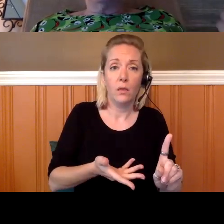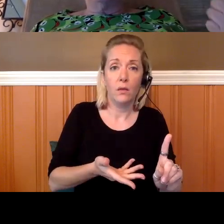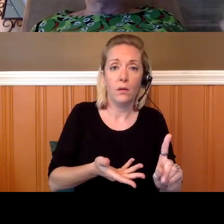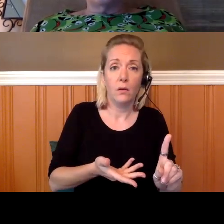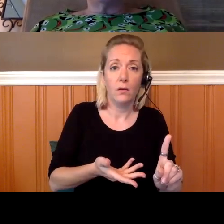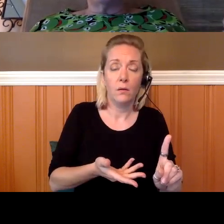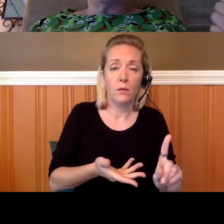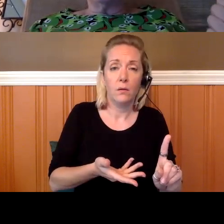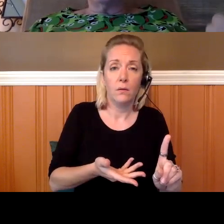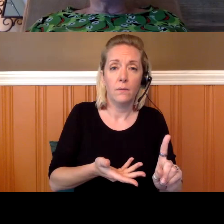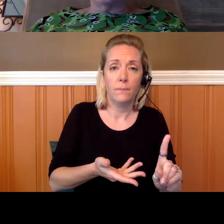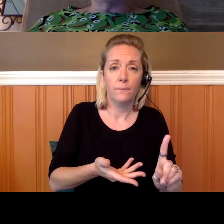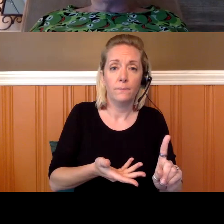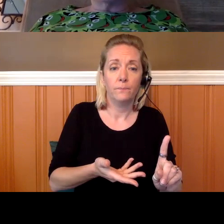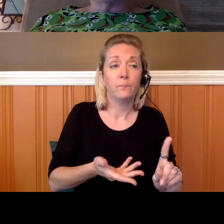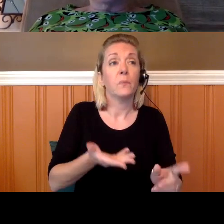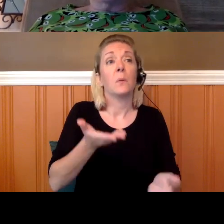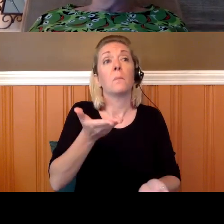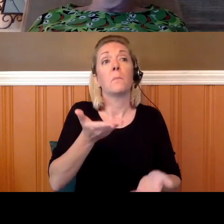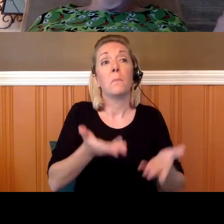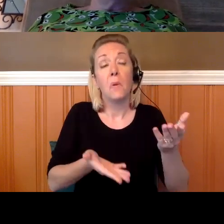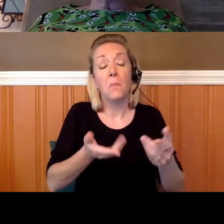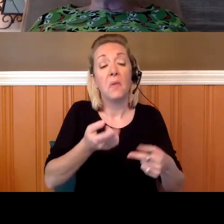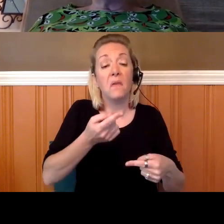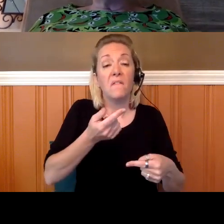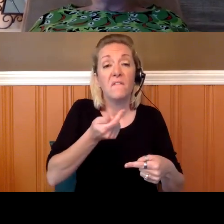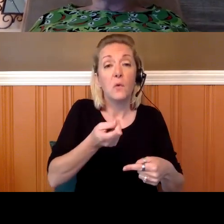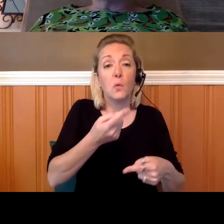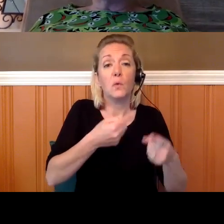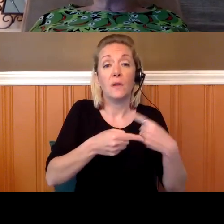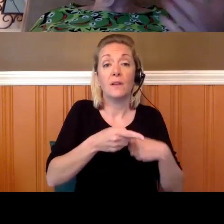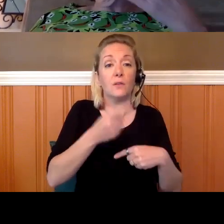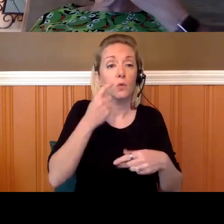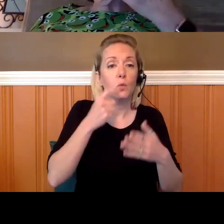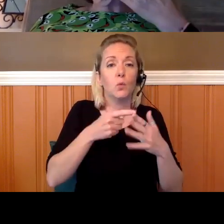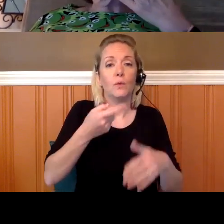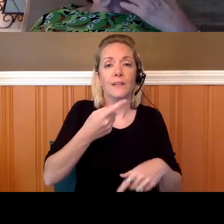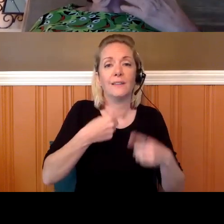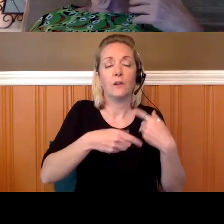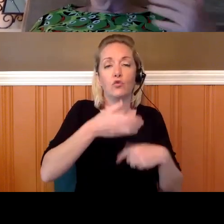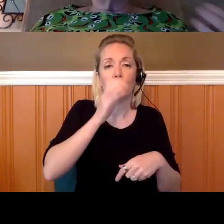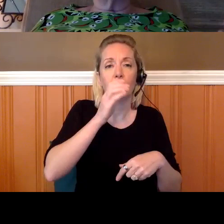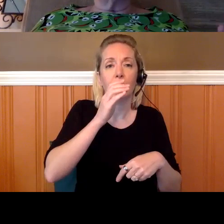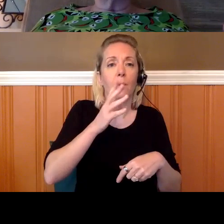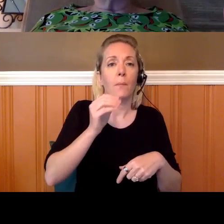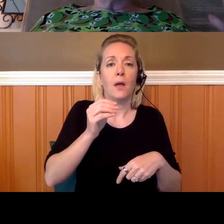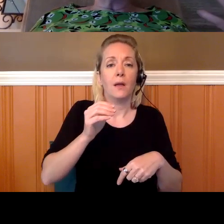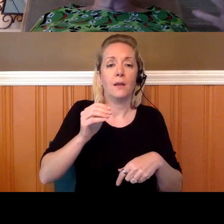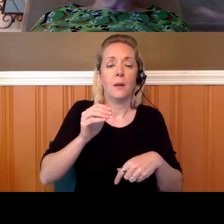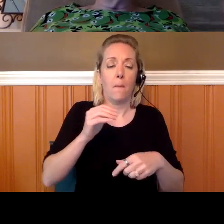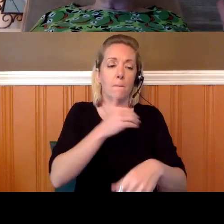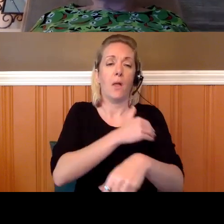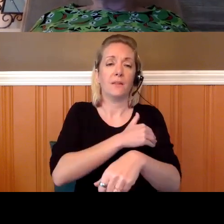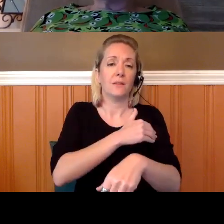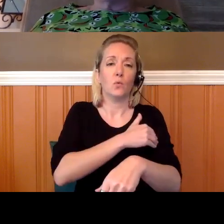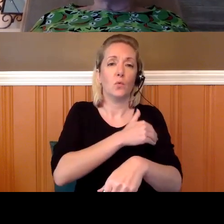this time. He might make a few signs. You saw him actually sign drink, but he doesn't have the motor control to